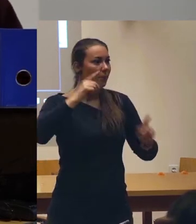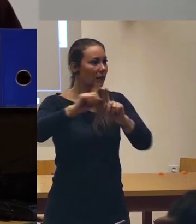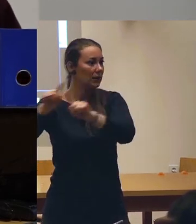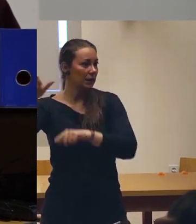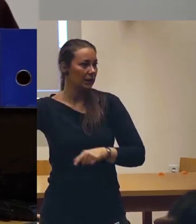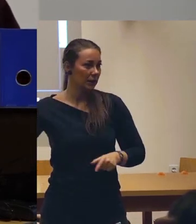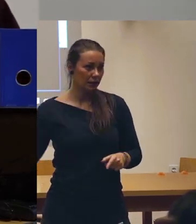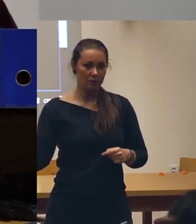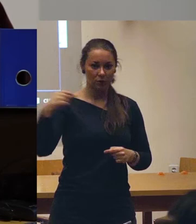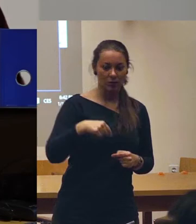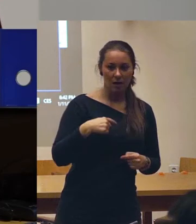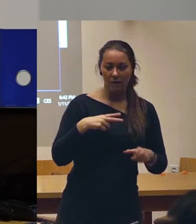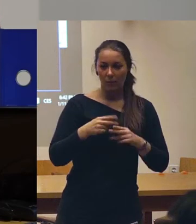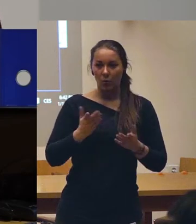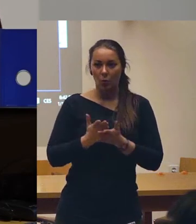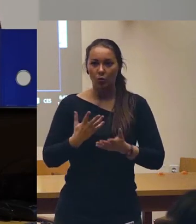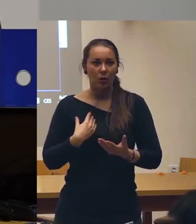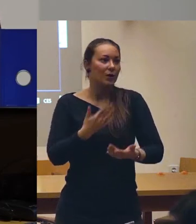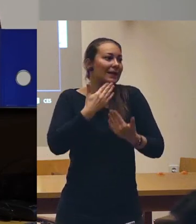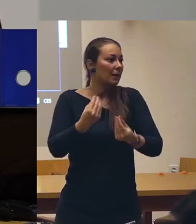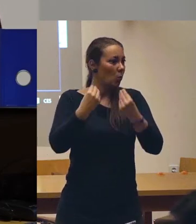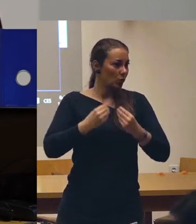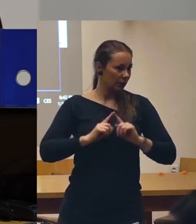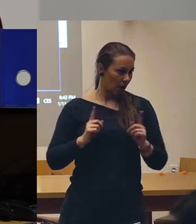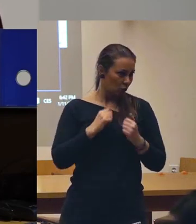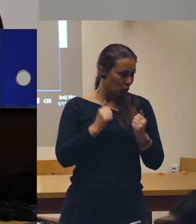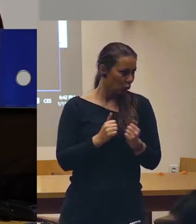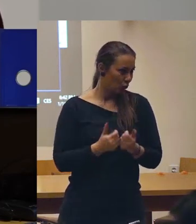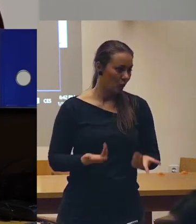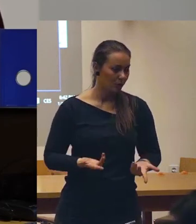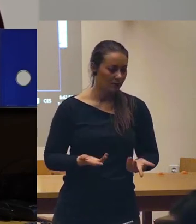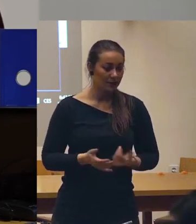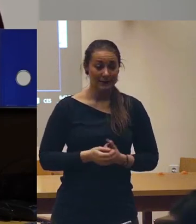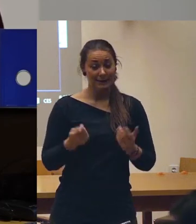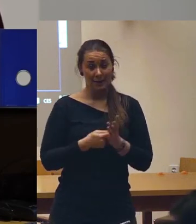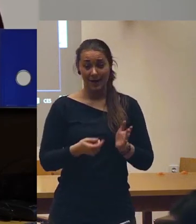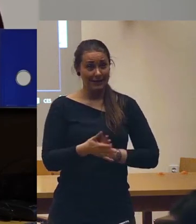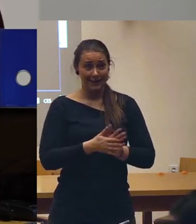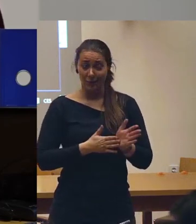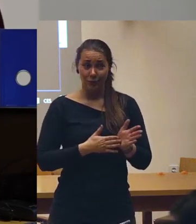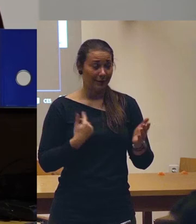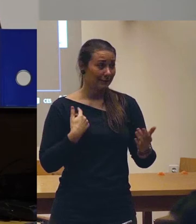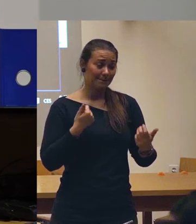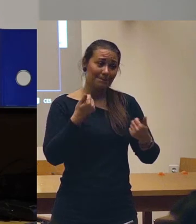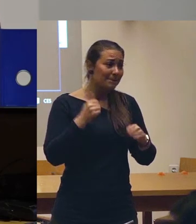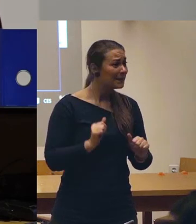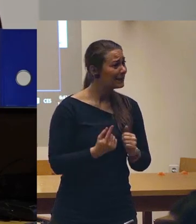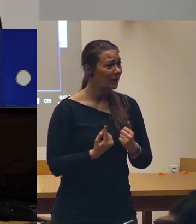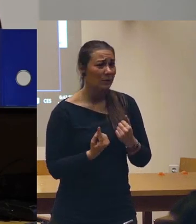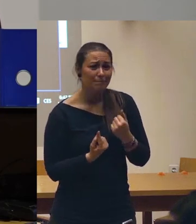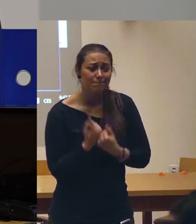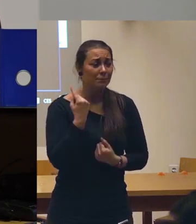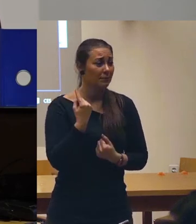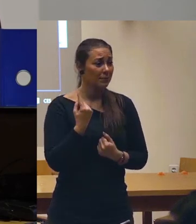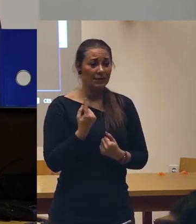four personalities who have interacted with you. So it was really strange, and we're